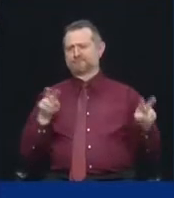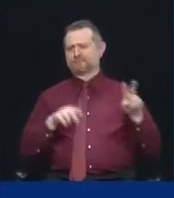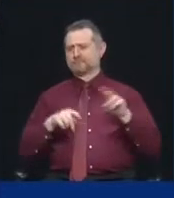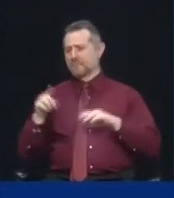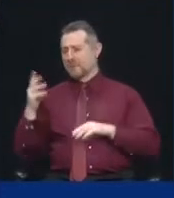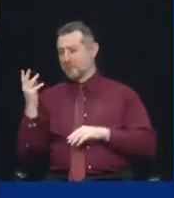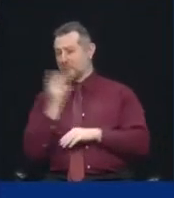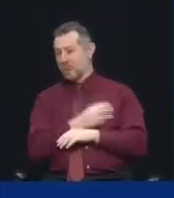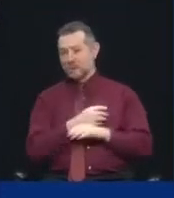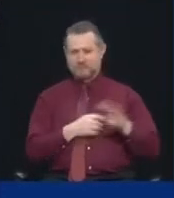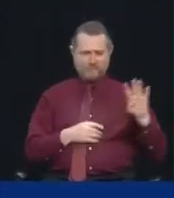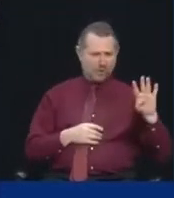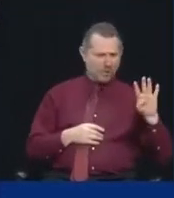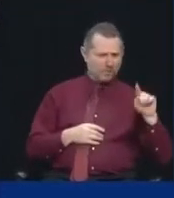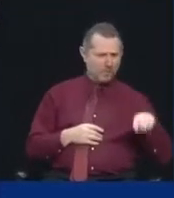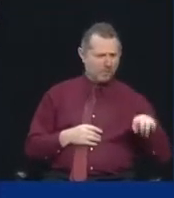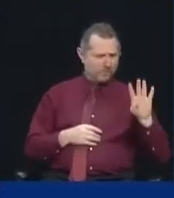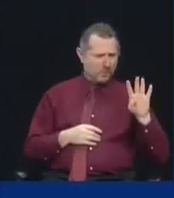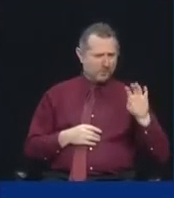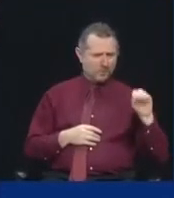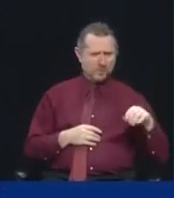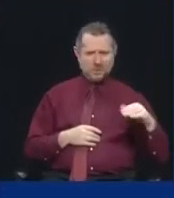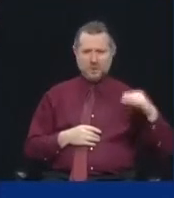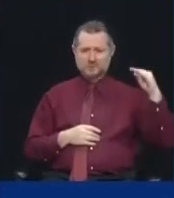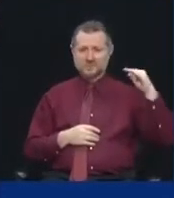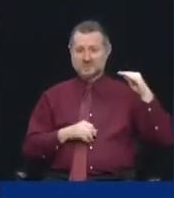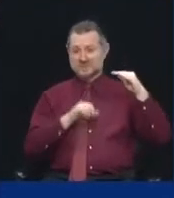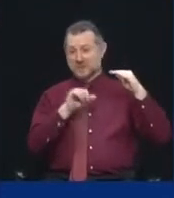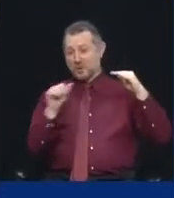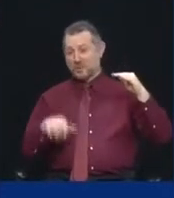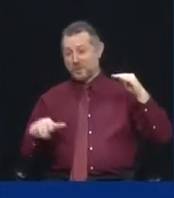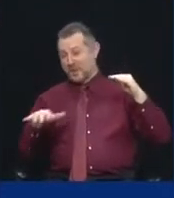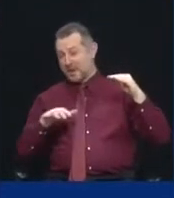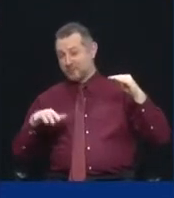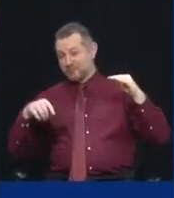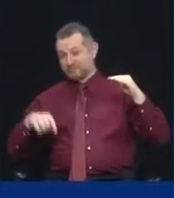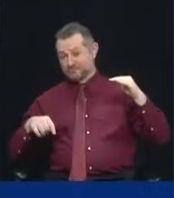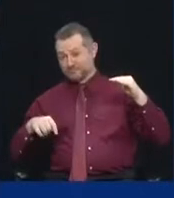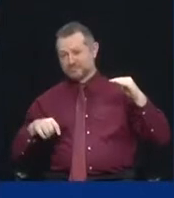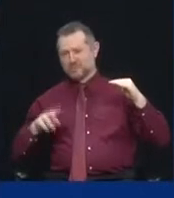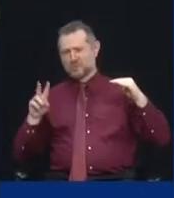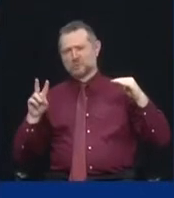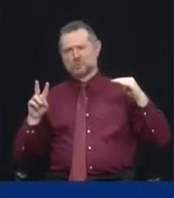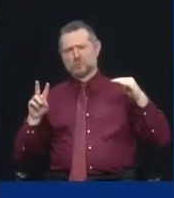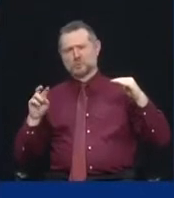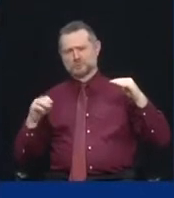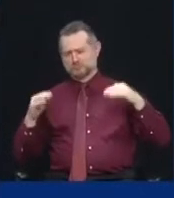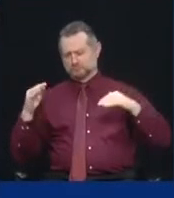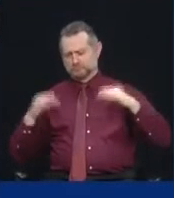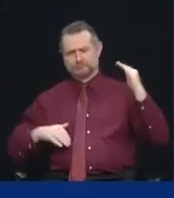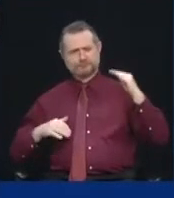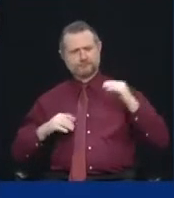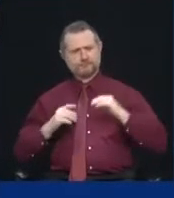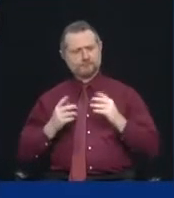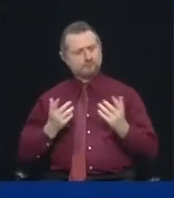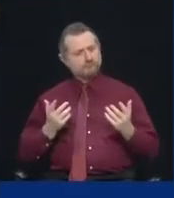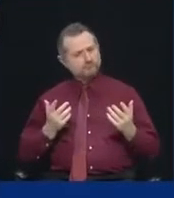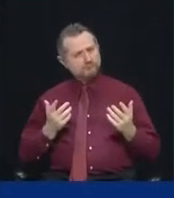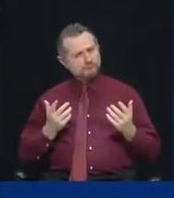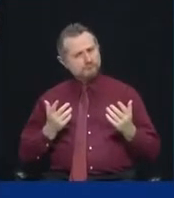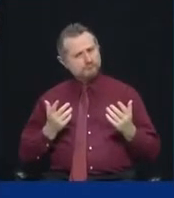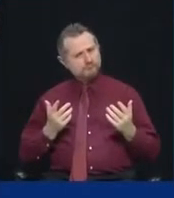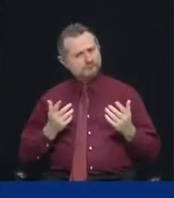4.4%? And the capital region, Albany District, is at 2%. Why is Western New York